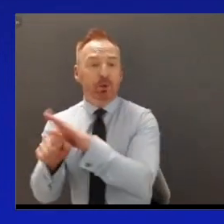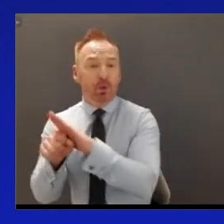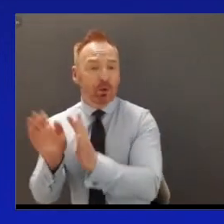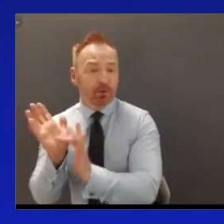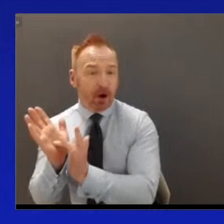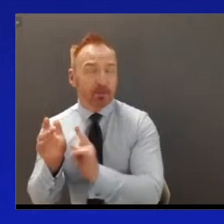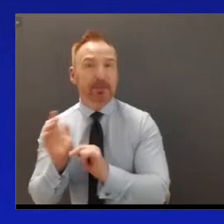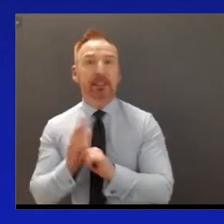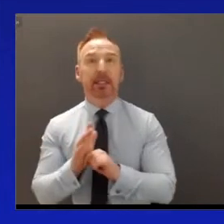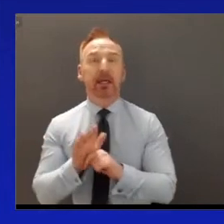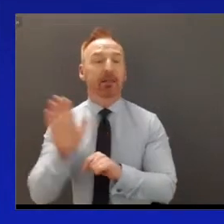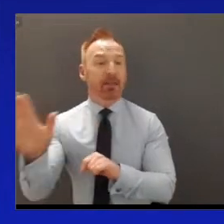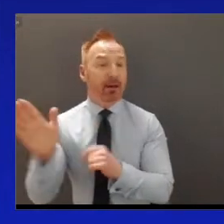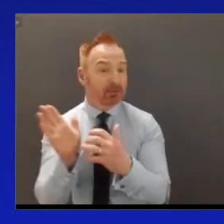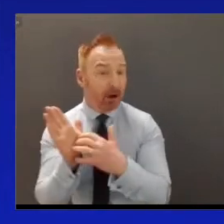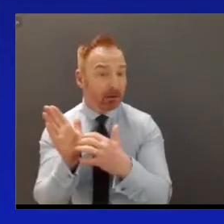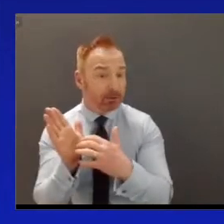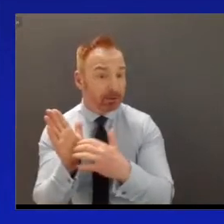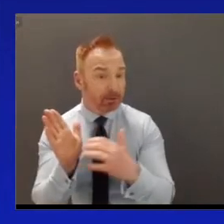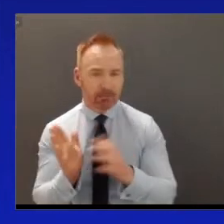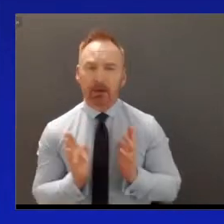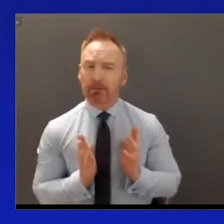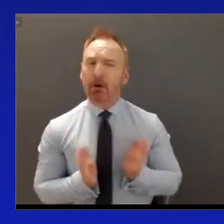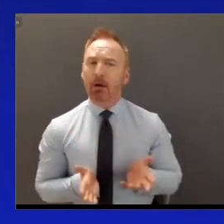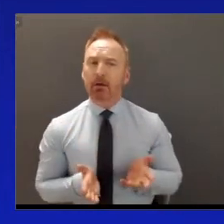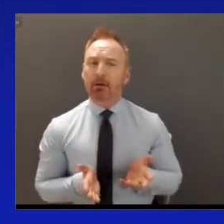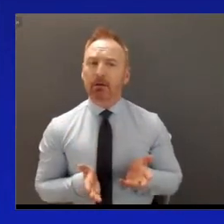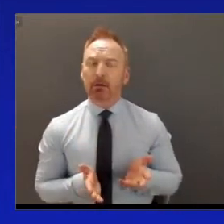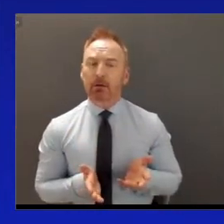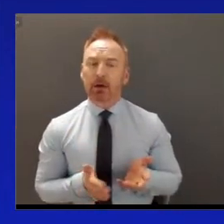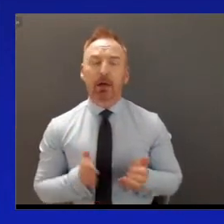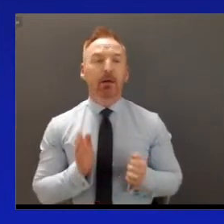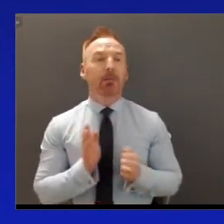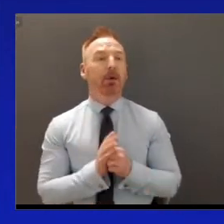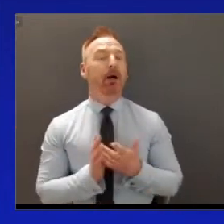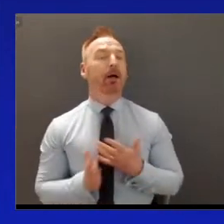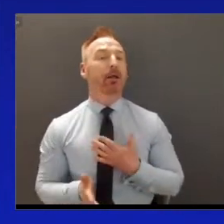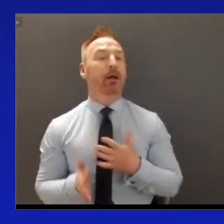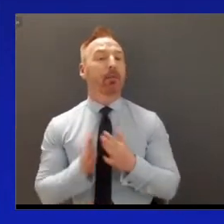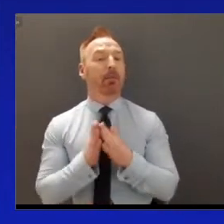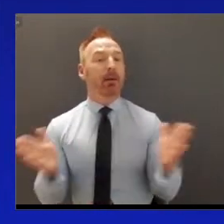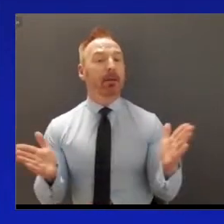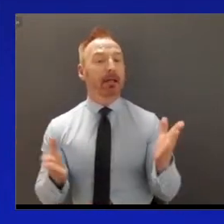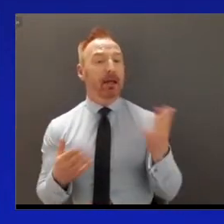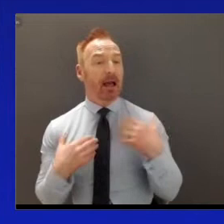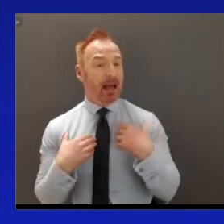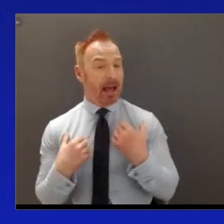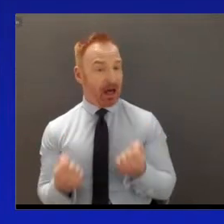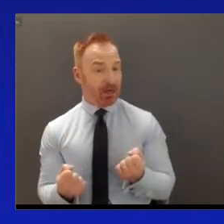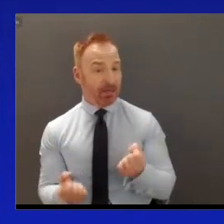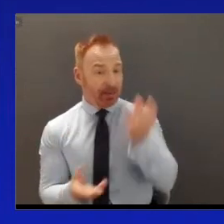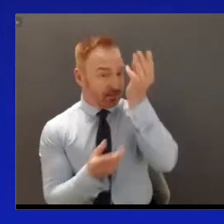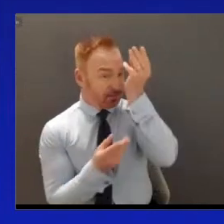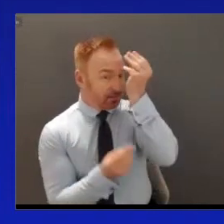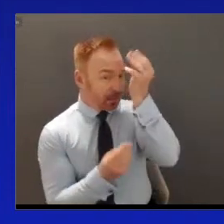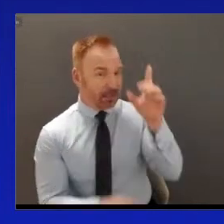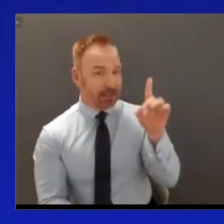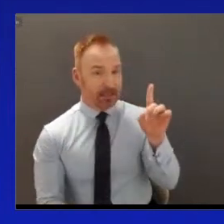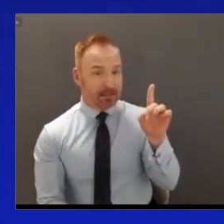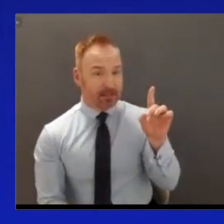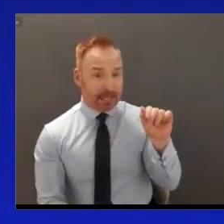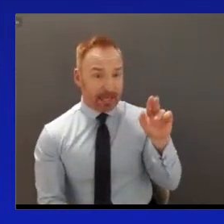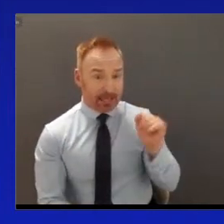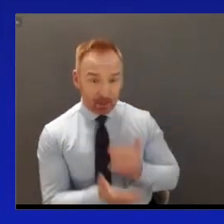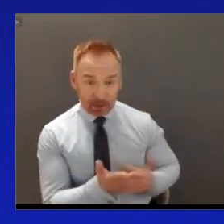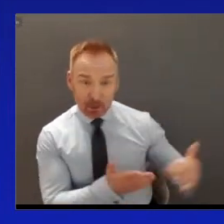What we're going to do is we're going to take a lot of public health data, and we're going to overlap that to see some of the challenges